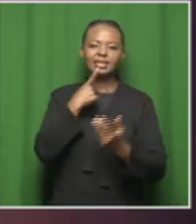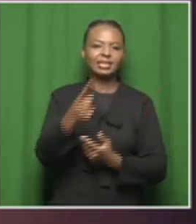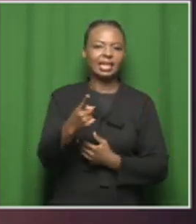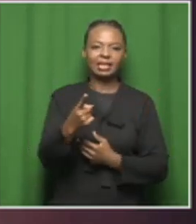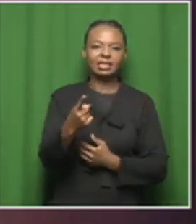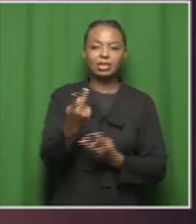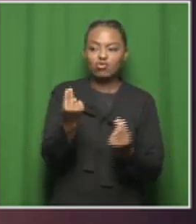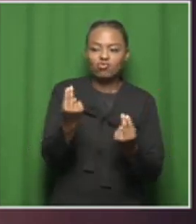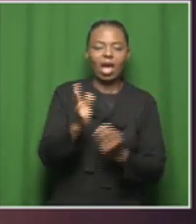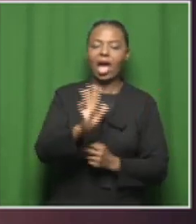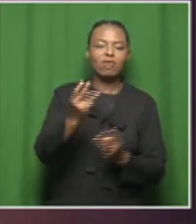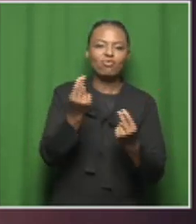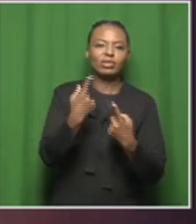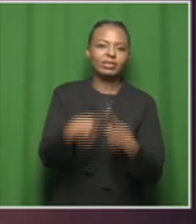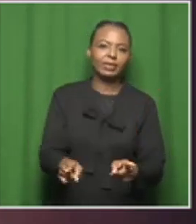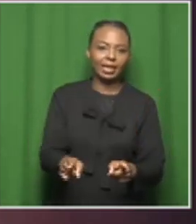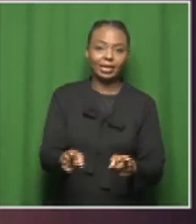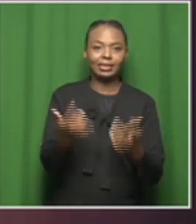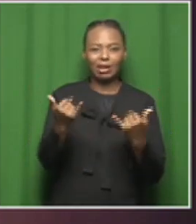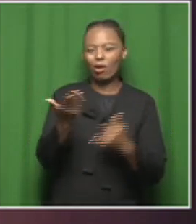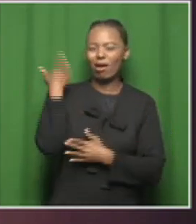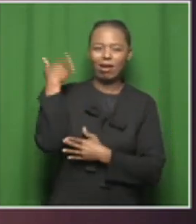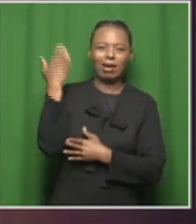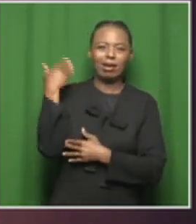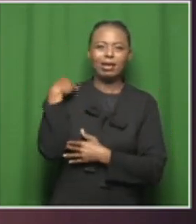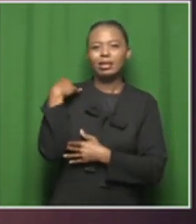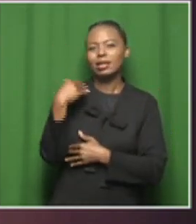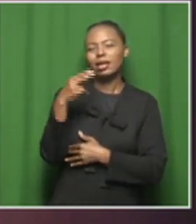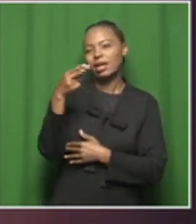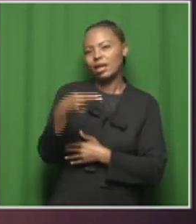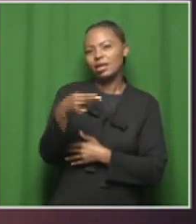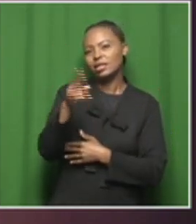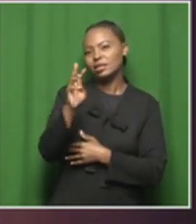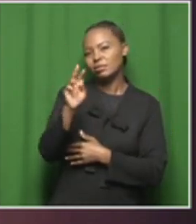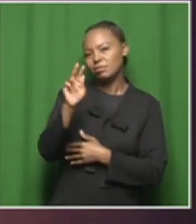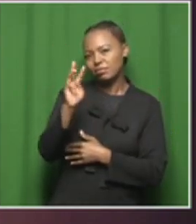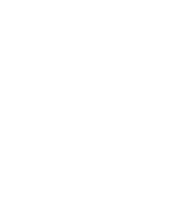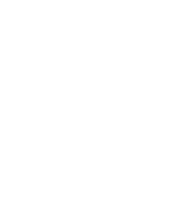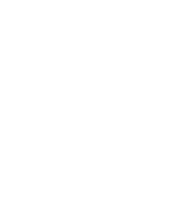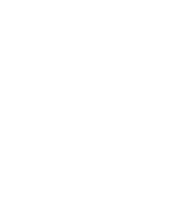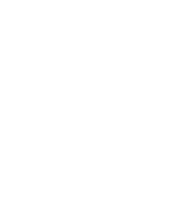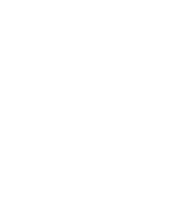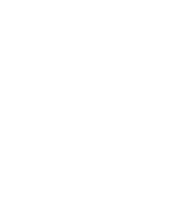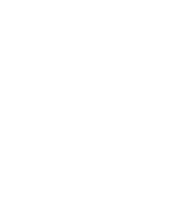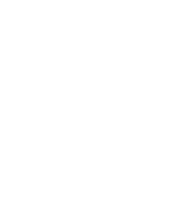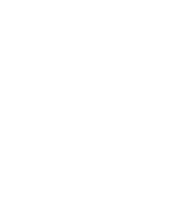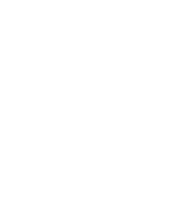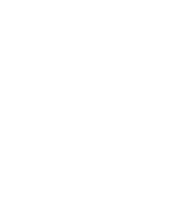been around for a long time, HPMV, and no need to panic.